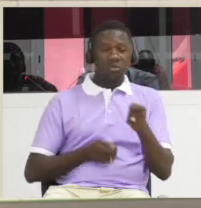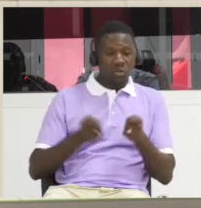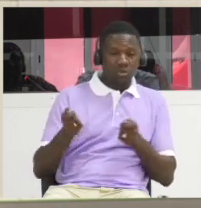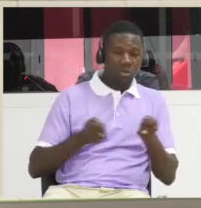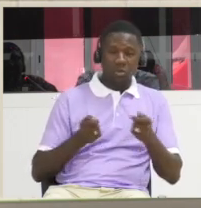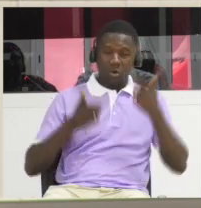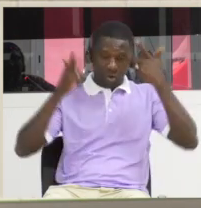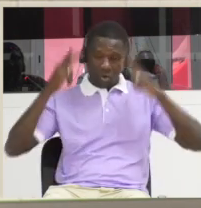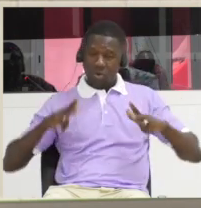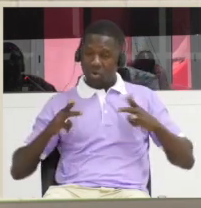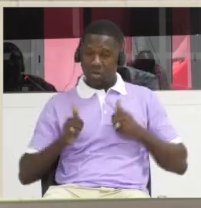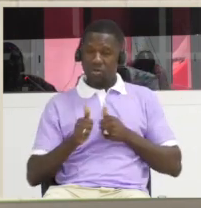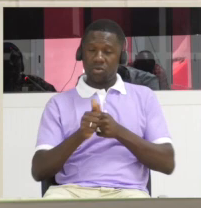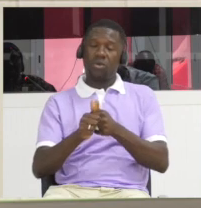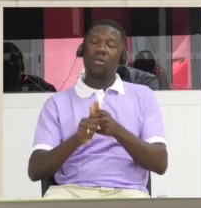maintenance of law and order.